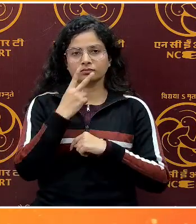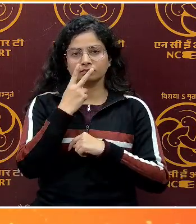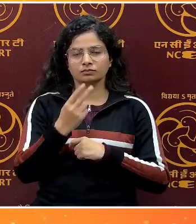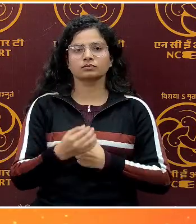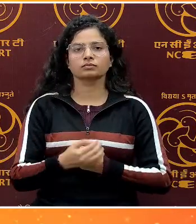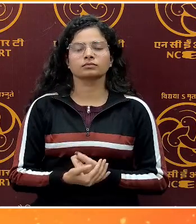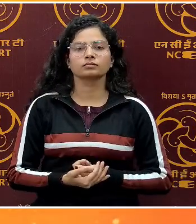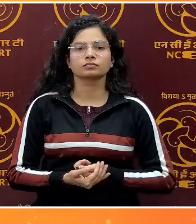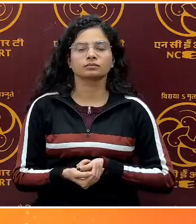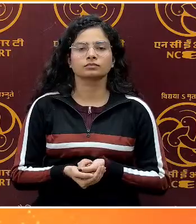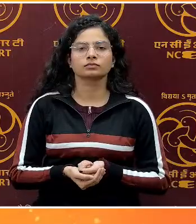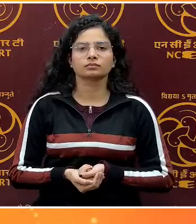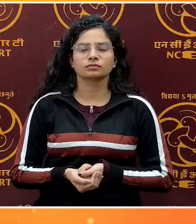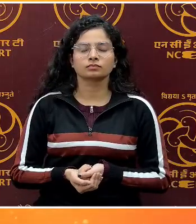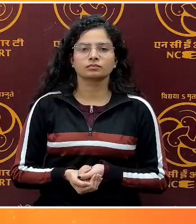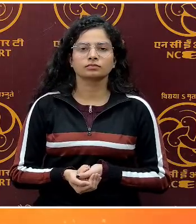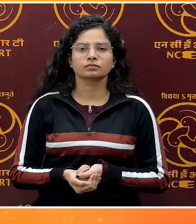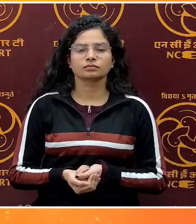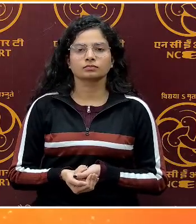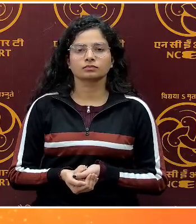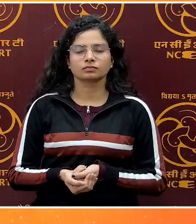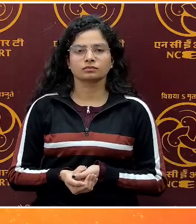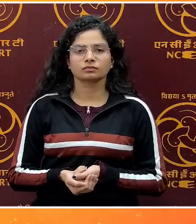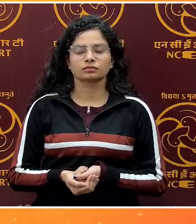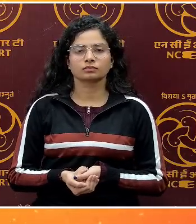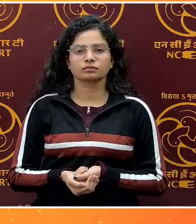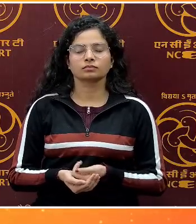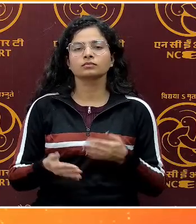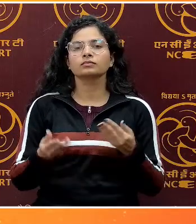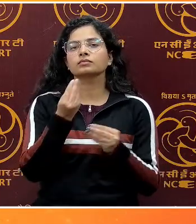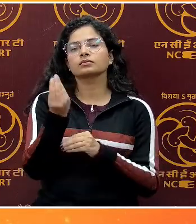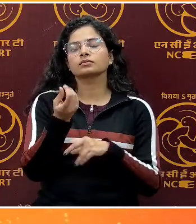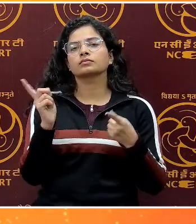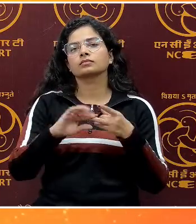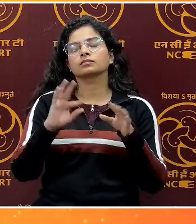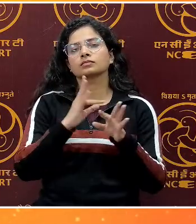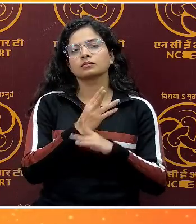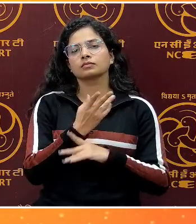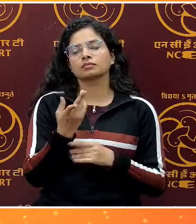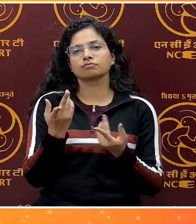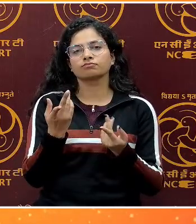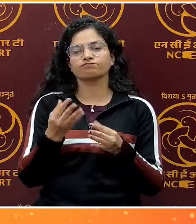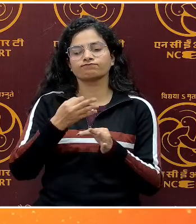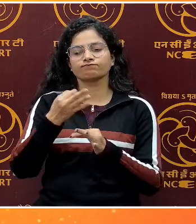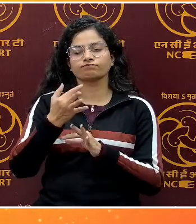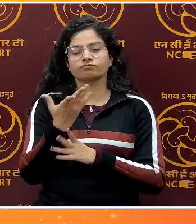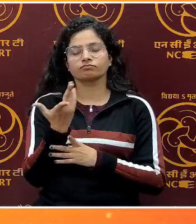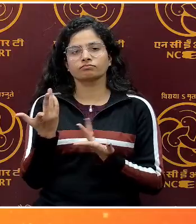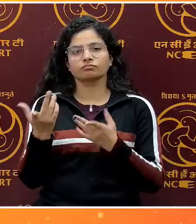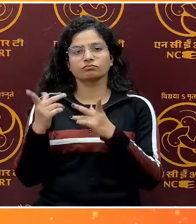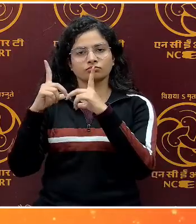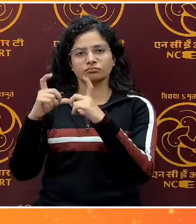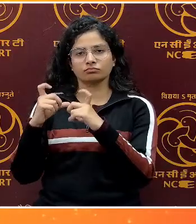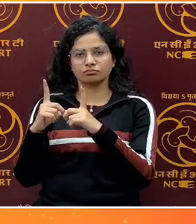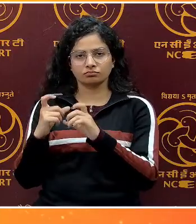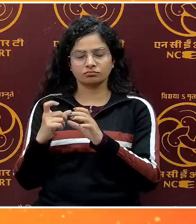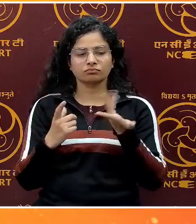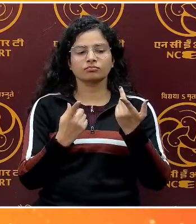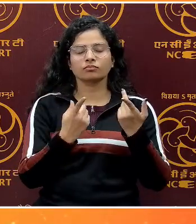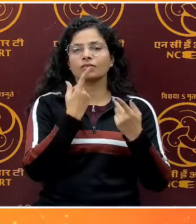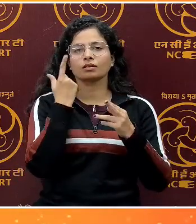and the image formed is upside down. Okay. This image we call it as inverted